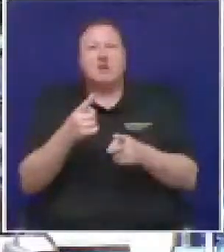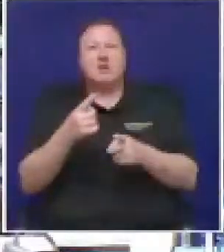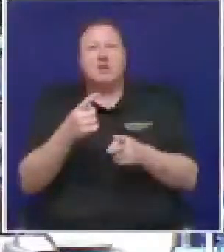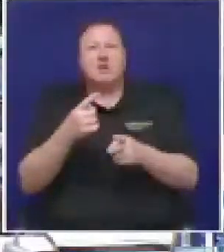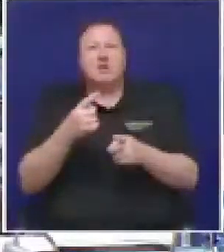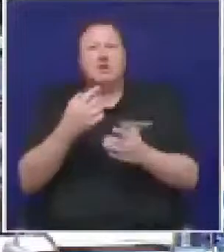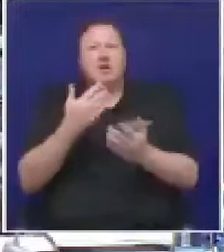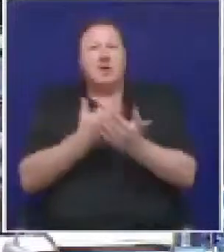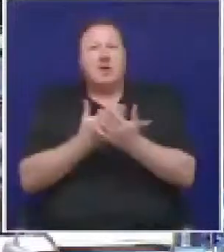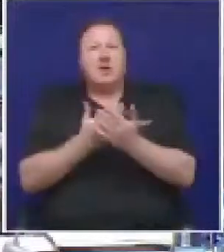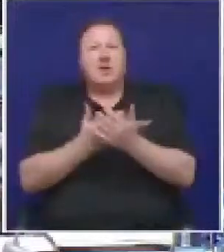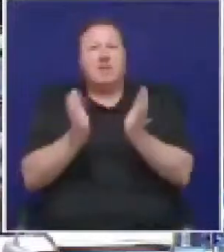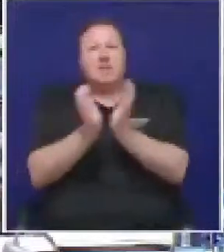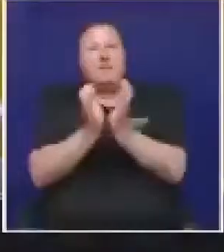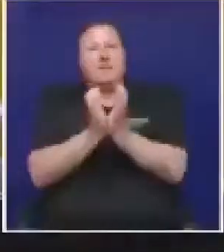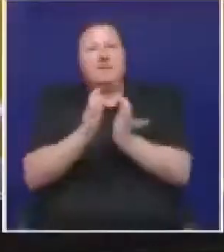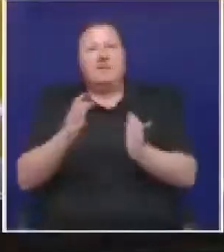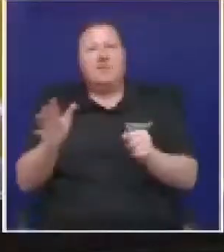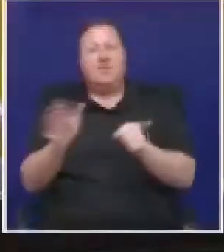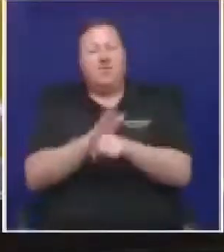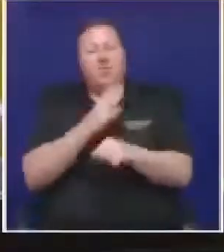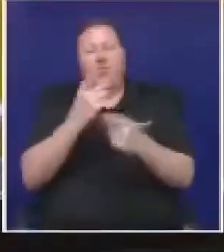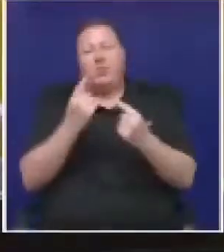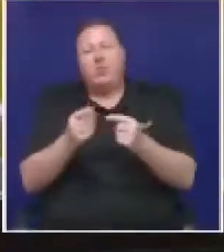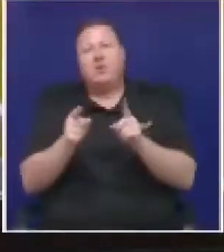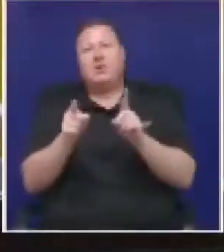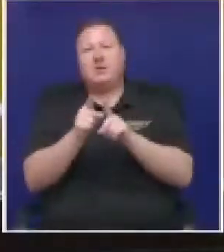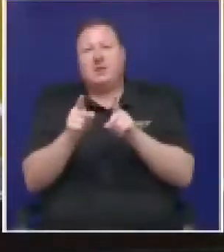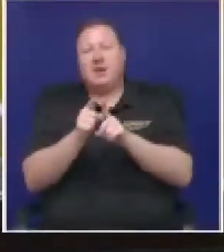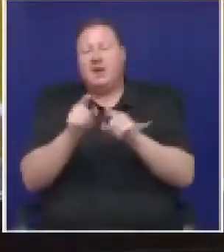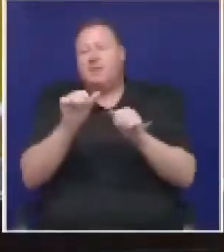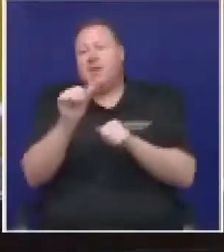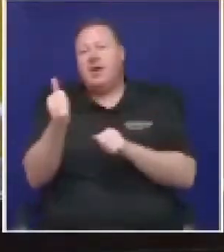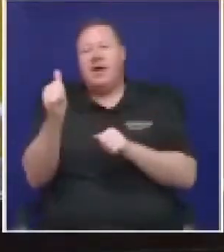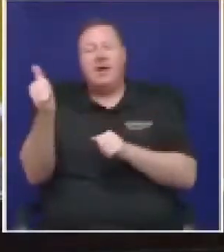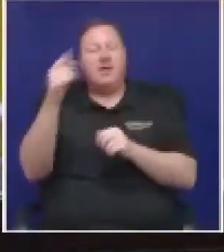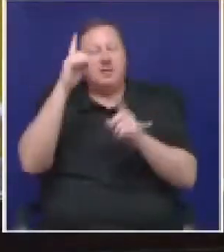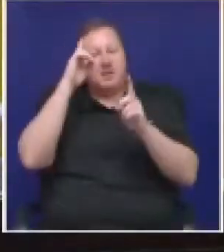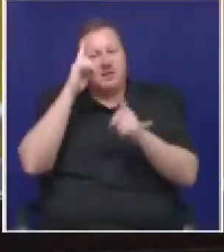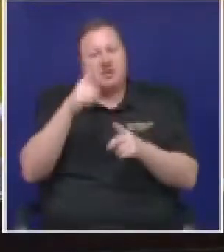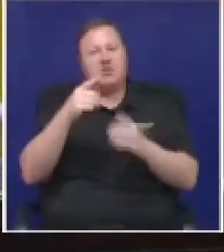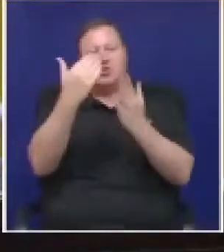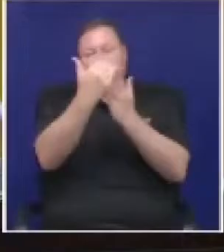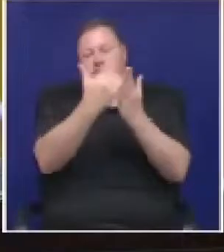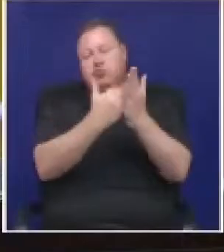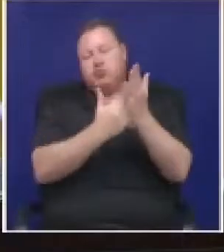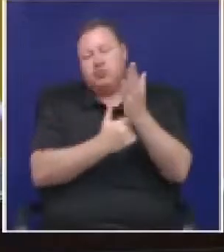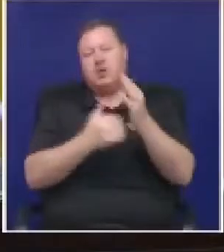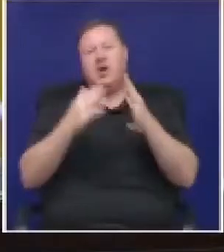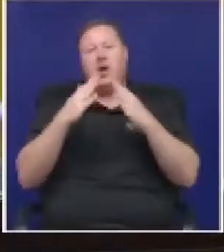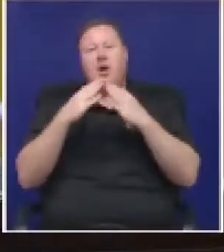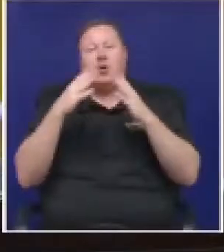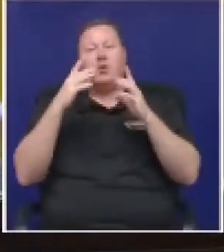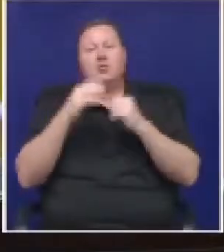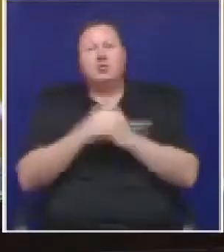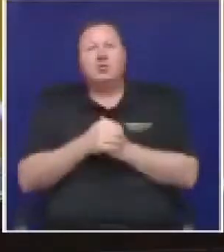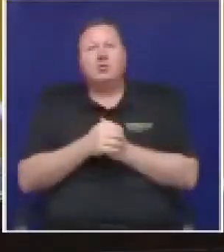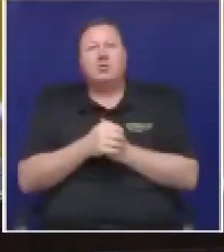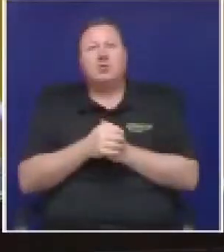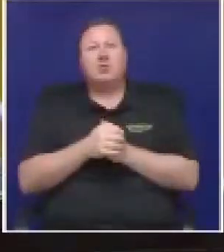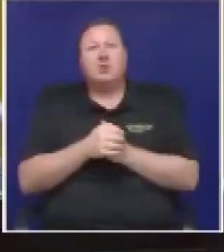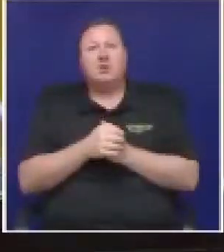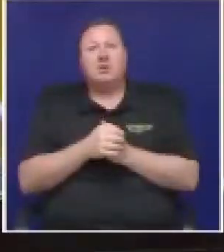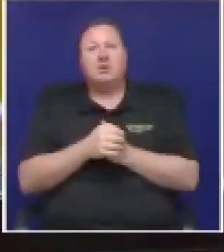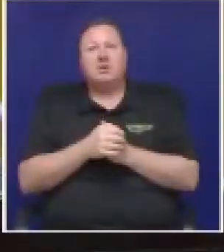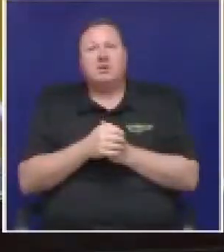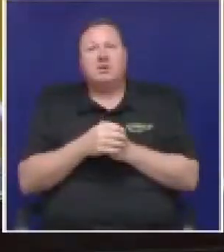in a full plenary. This will also be the case for other decisions of question the House will decide on when we consider